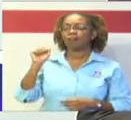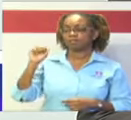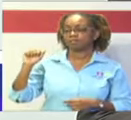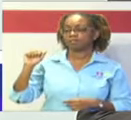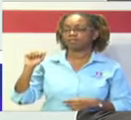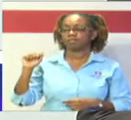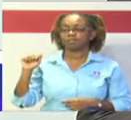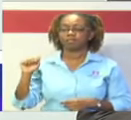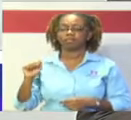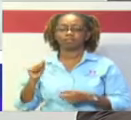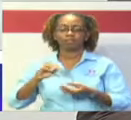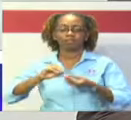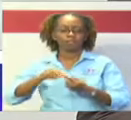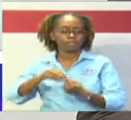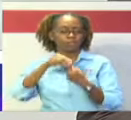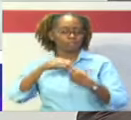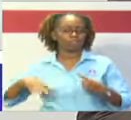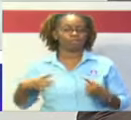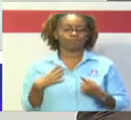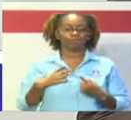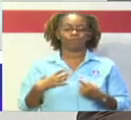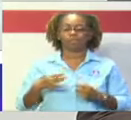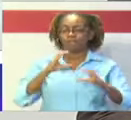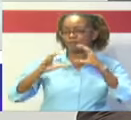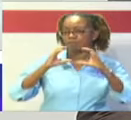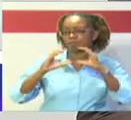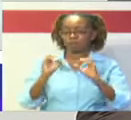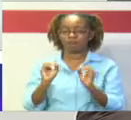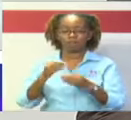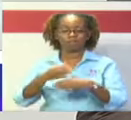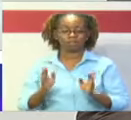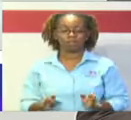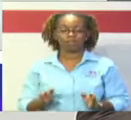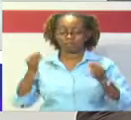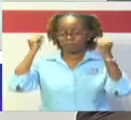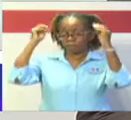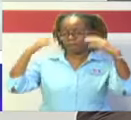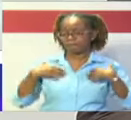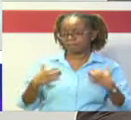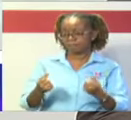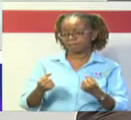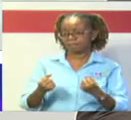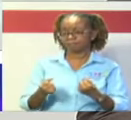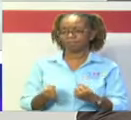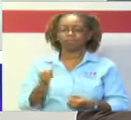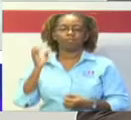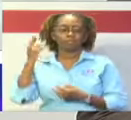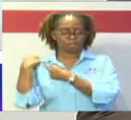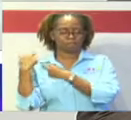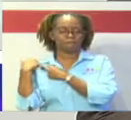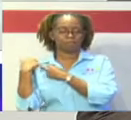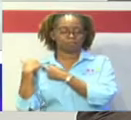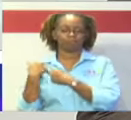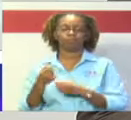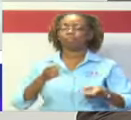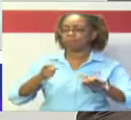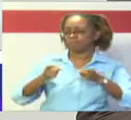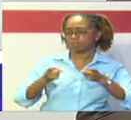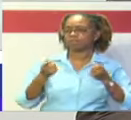Health, and I will moderate this morning's update. Dr. Abdul-Richards will begin with the latest clinical